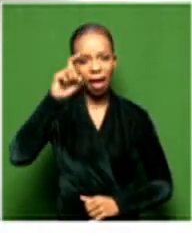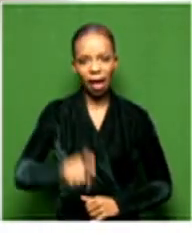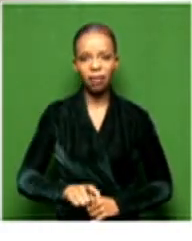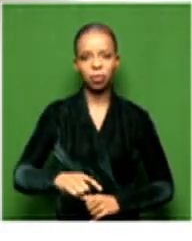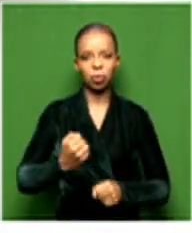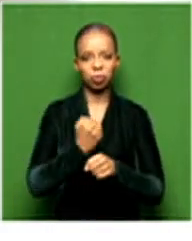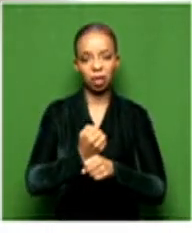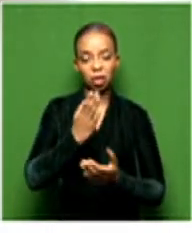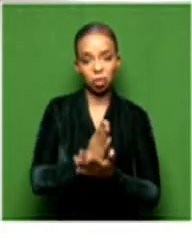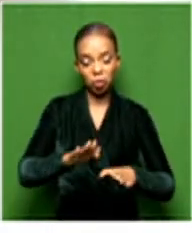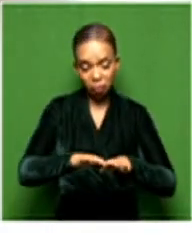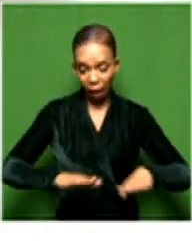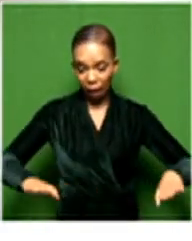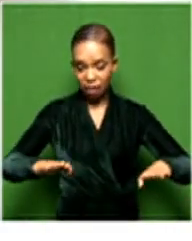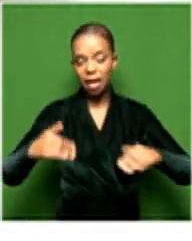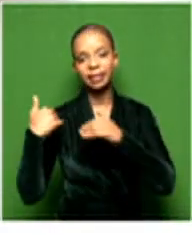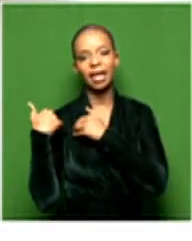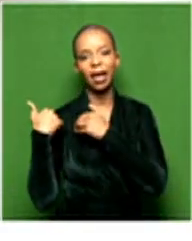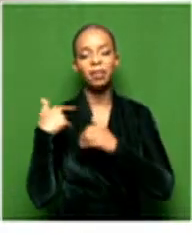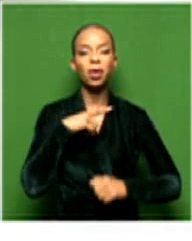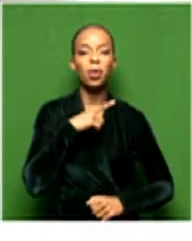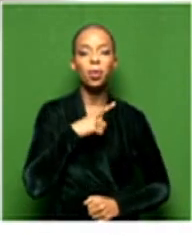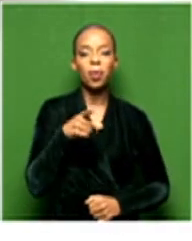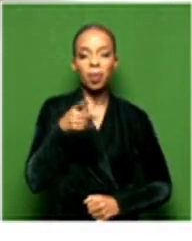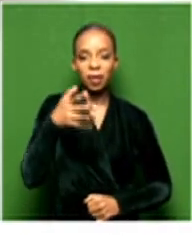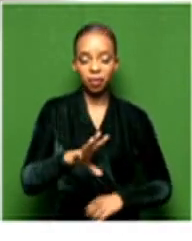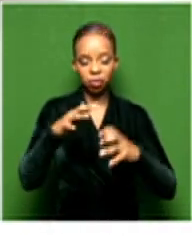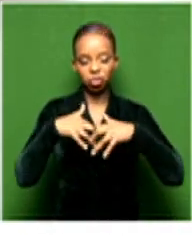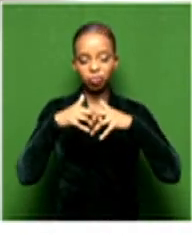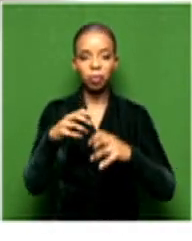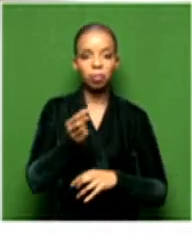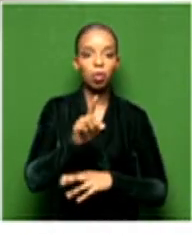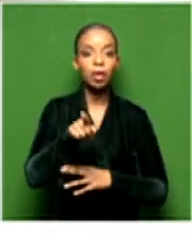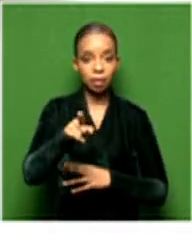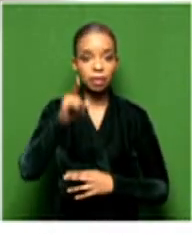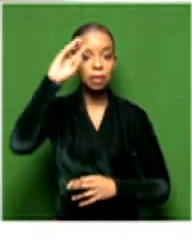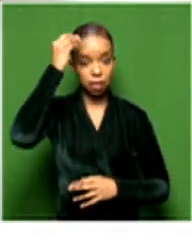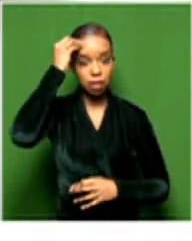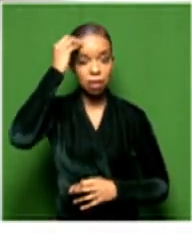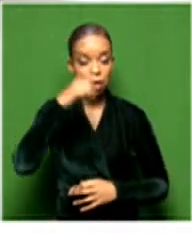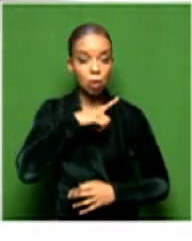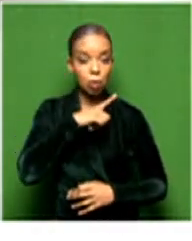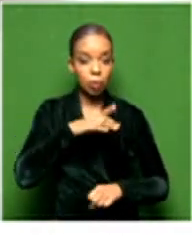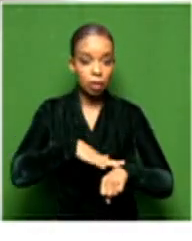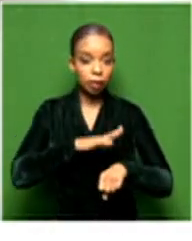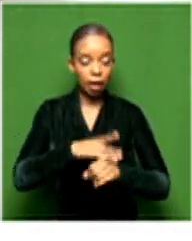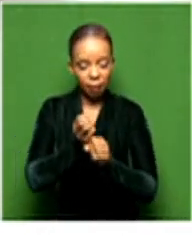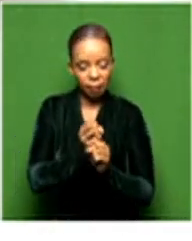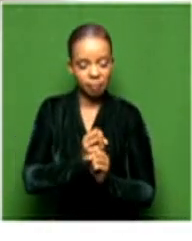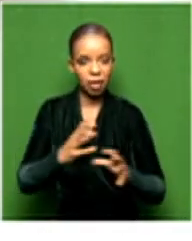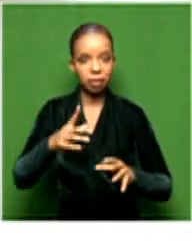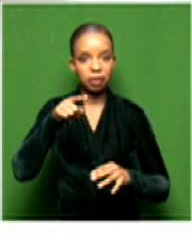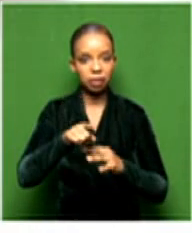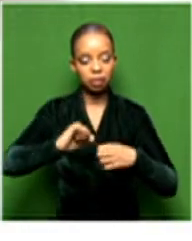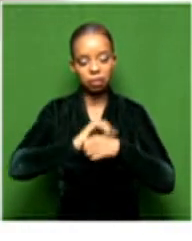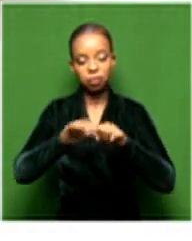and safety has always been one of the most popular fields of interest at Oxbridge Academy. But since the pandemic hit the globe, we've seen